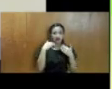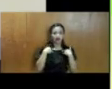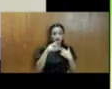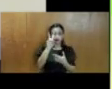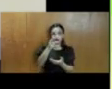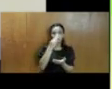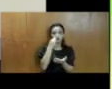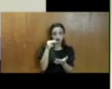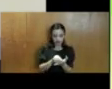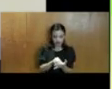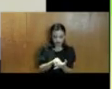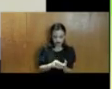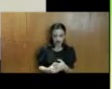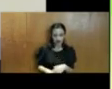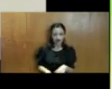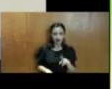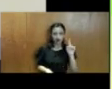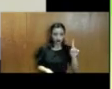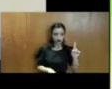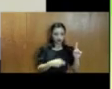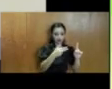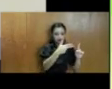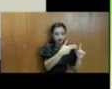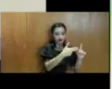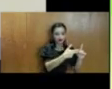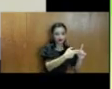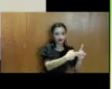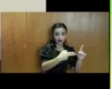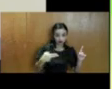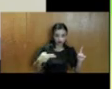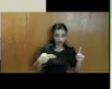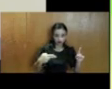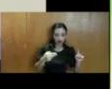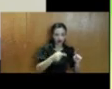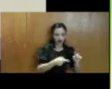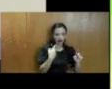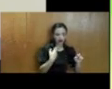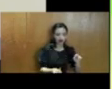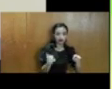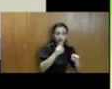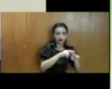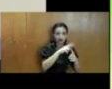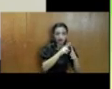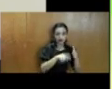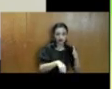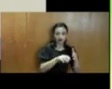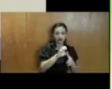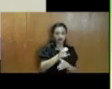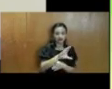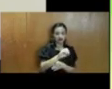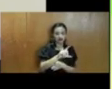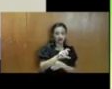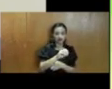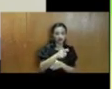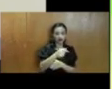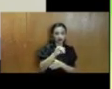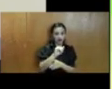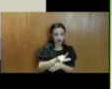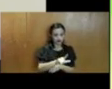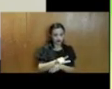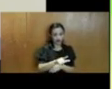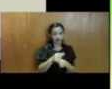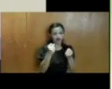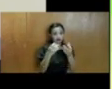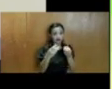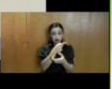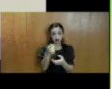here. One is that Indonesia has increased its output on ecological alternatives to plastics enormously. And if any of you